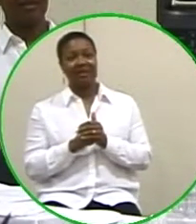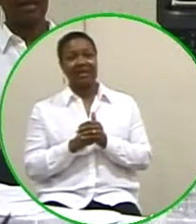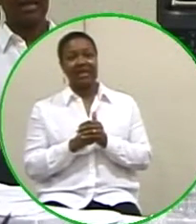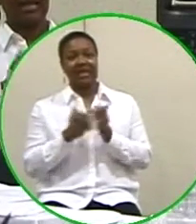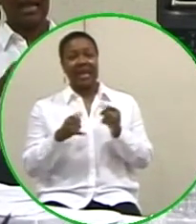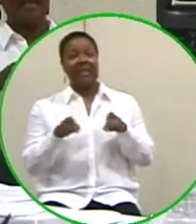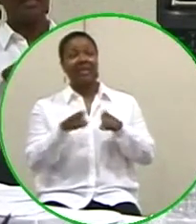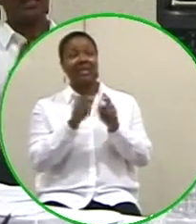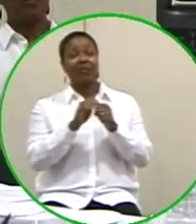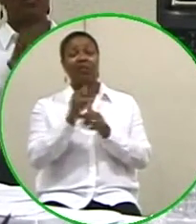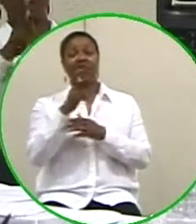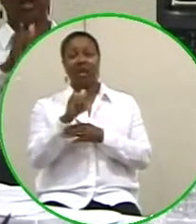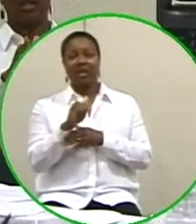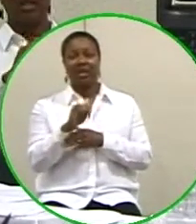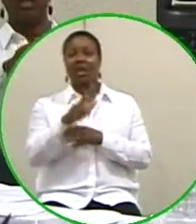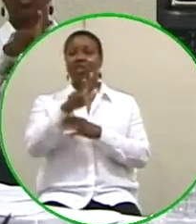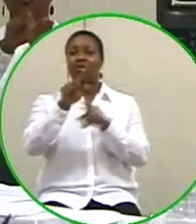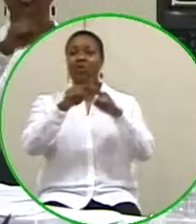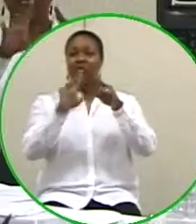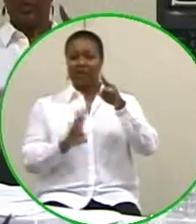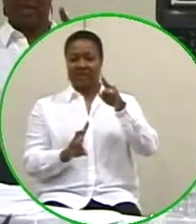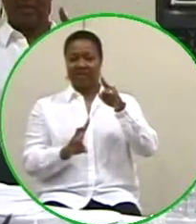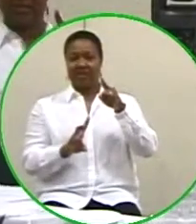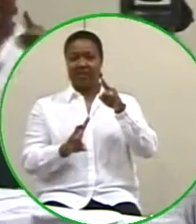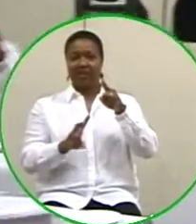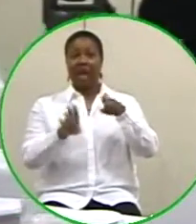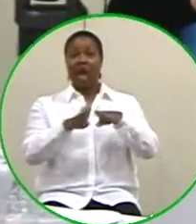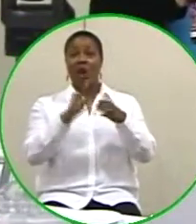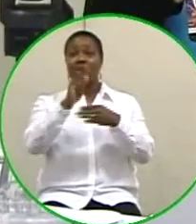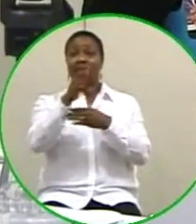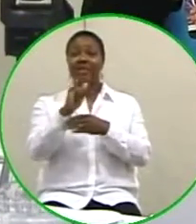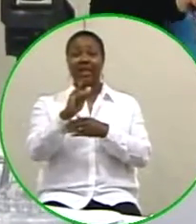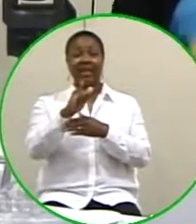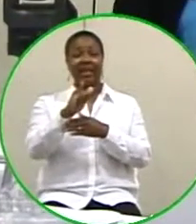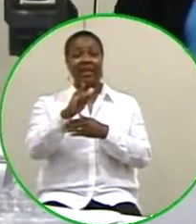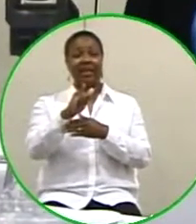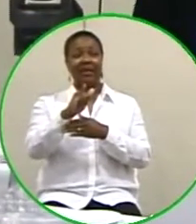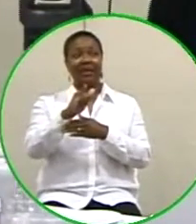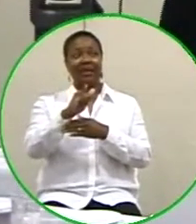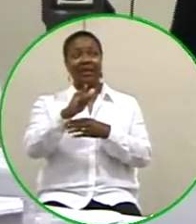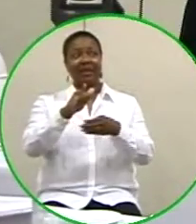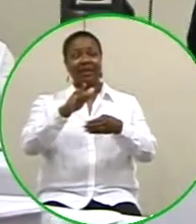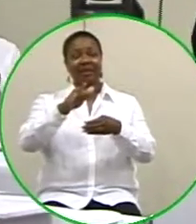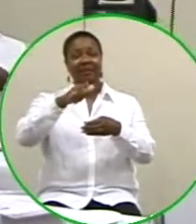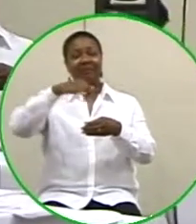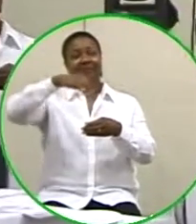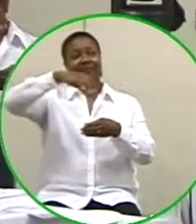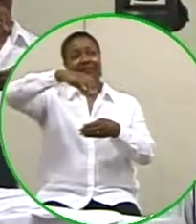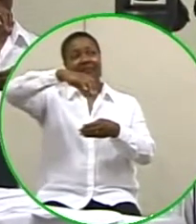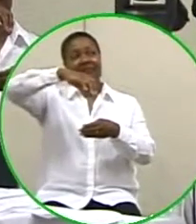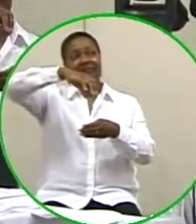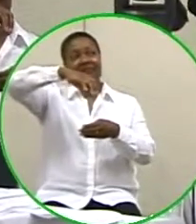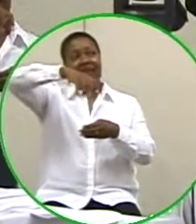no. Steps 3 through 7. Open the jelly jar by twisting the lid.